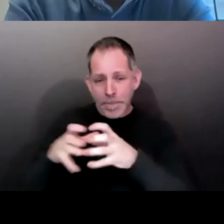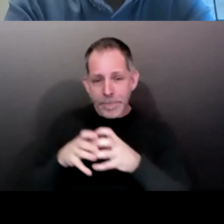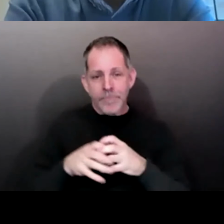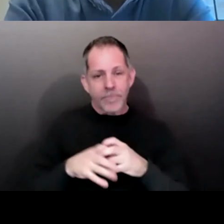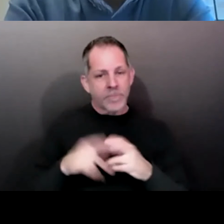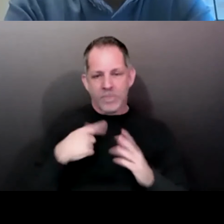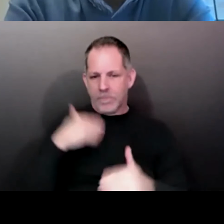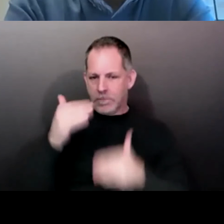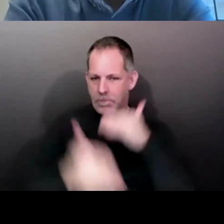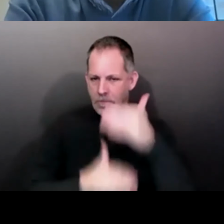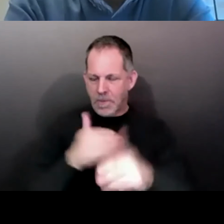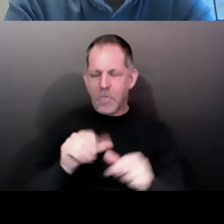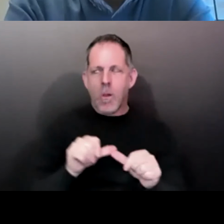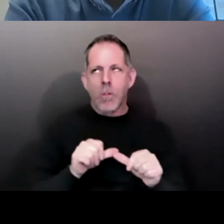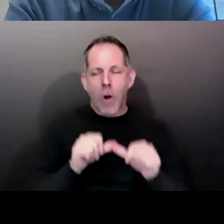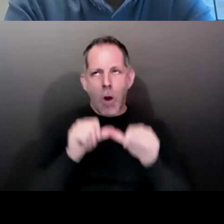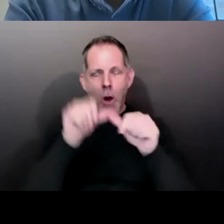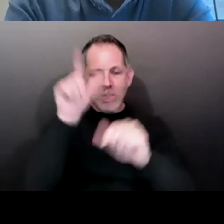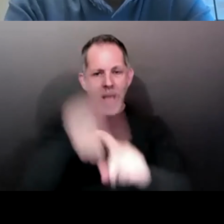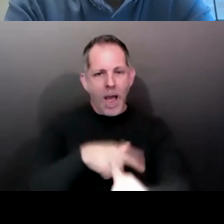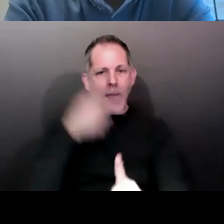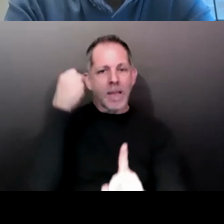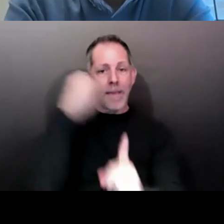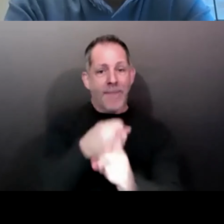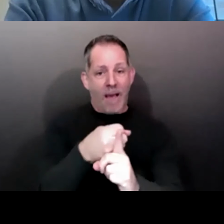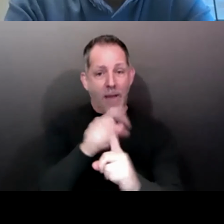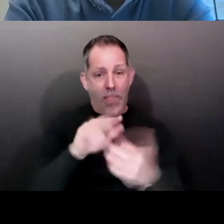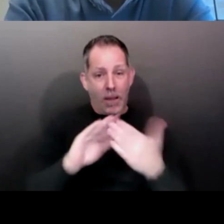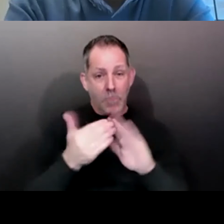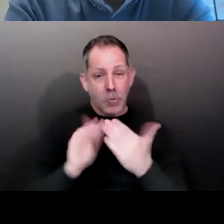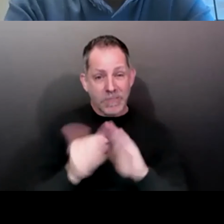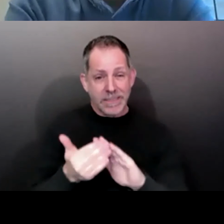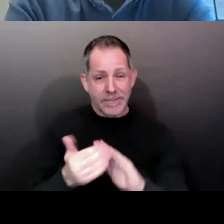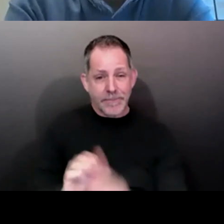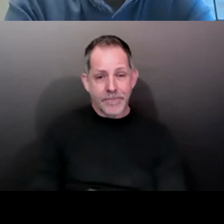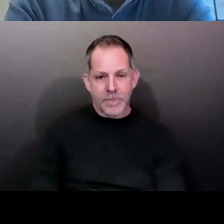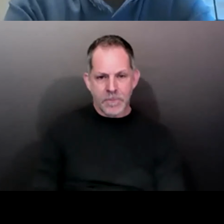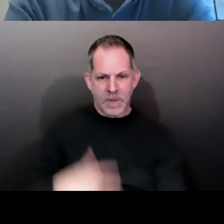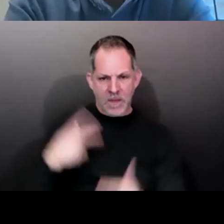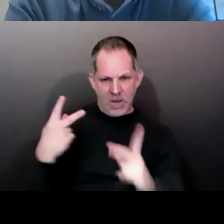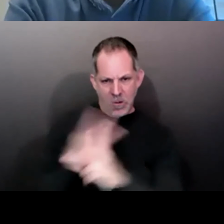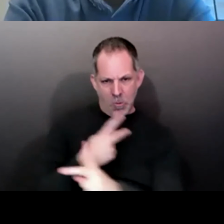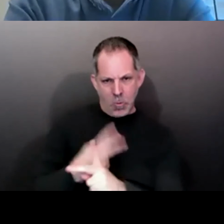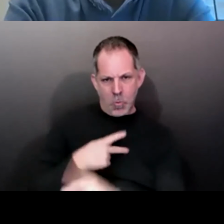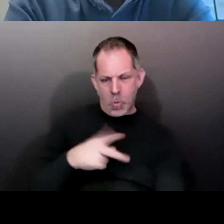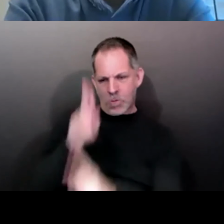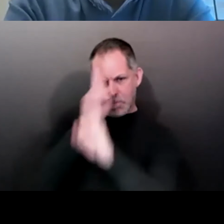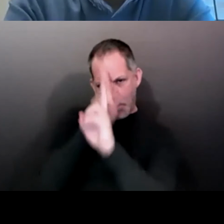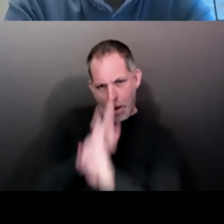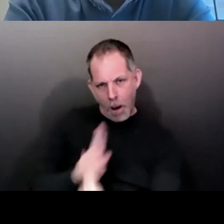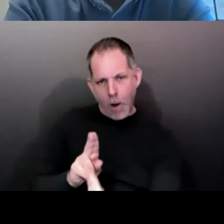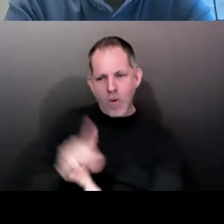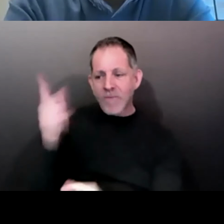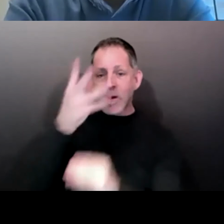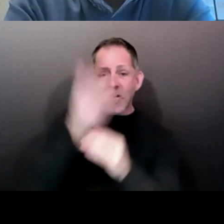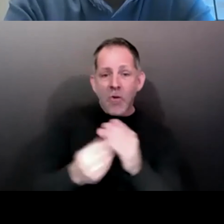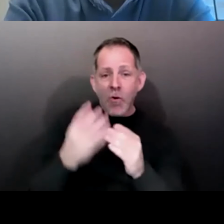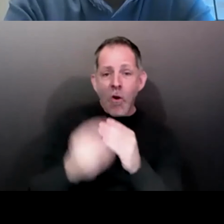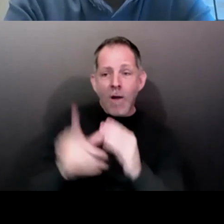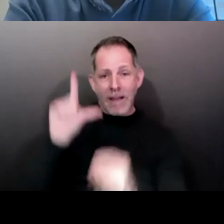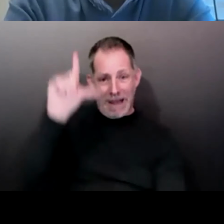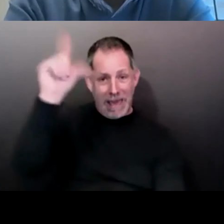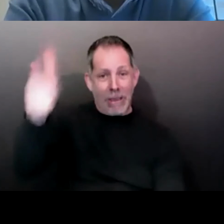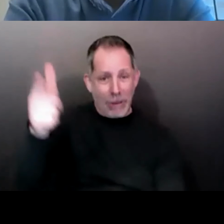going to find ways to honor every single one of those families who lost their loved ones, and we're able to spend that time together